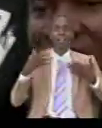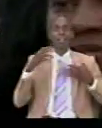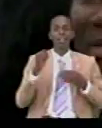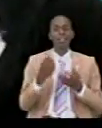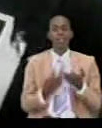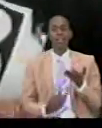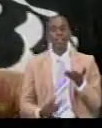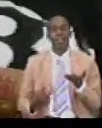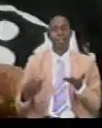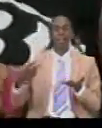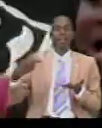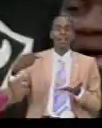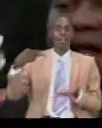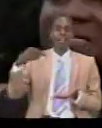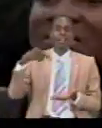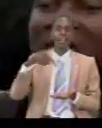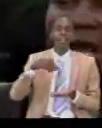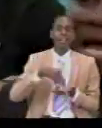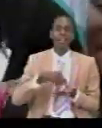lives. Arise,